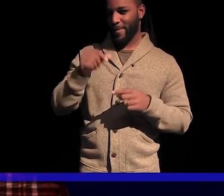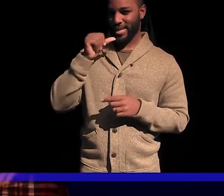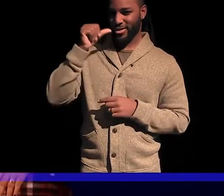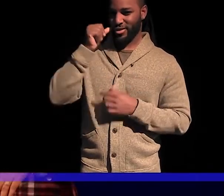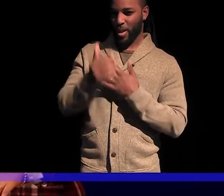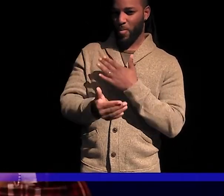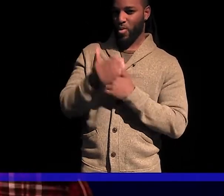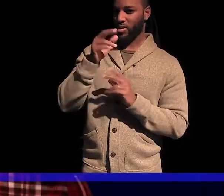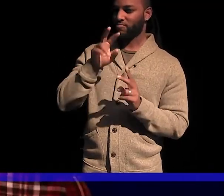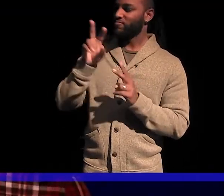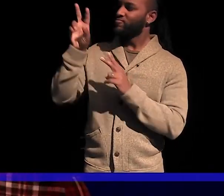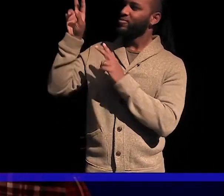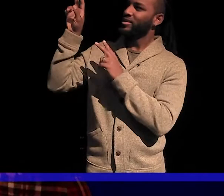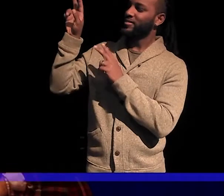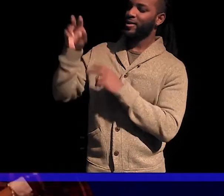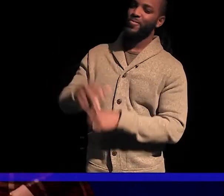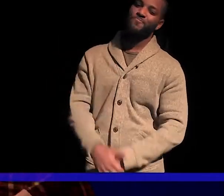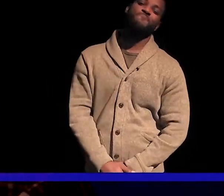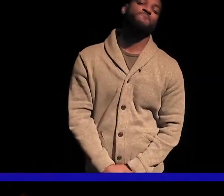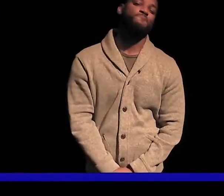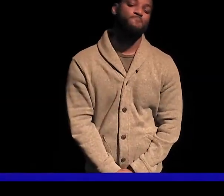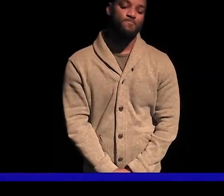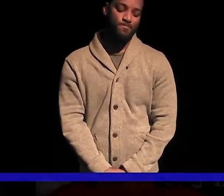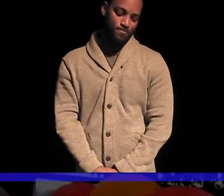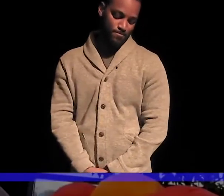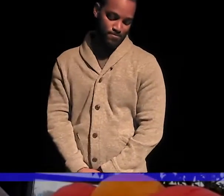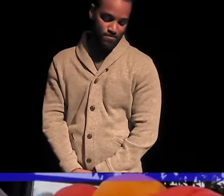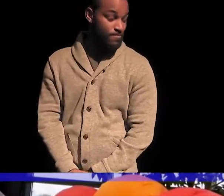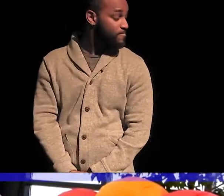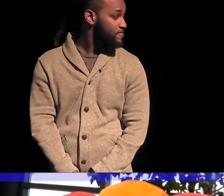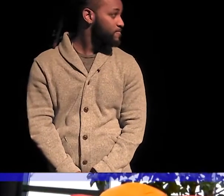morning. Watch this clip.